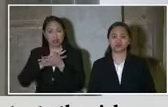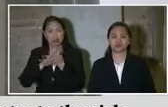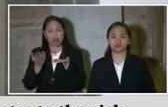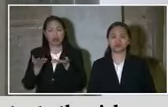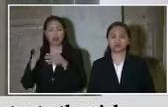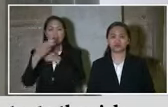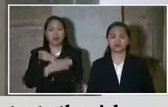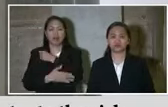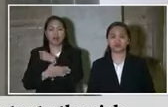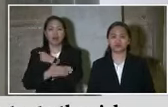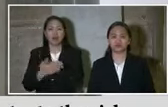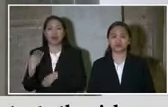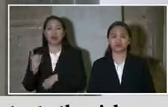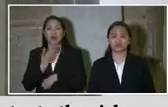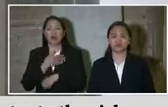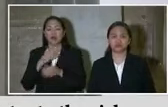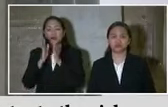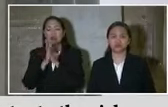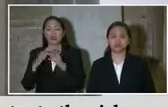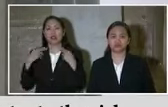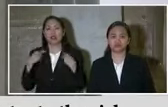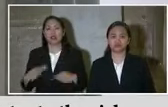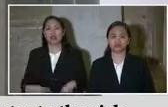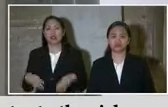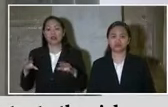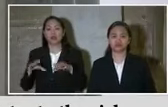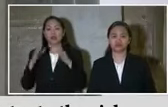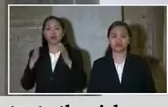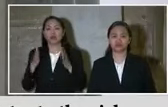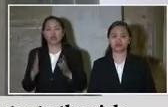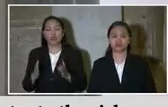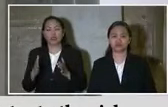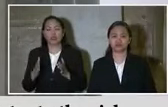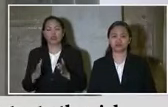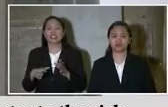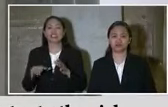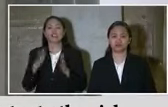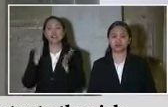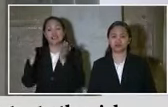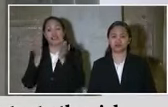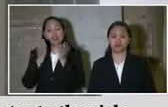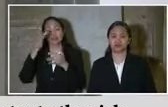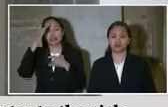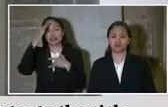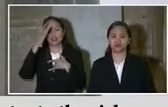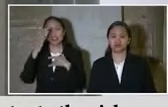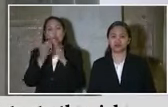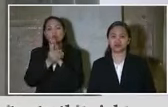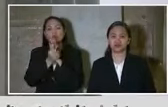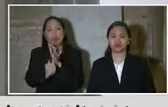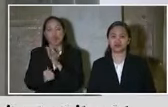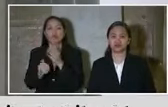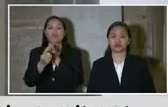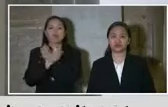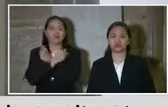We pray for our health workers that they may minister to the sick with competence and